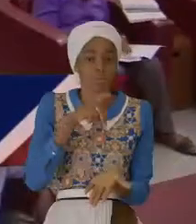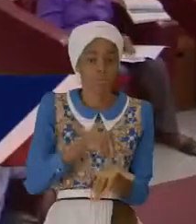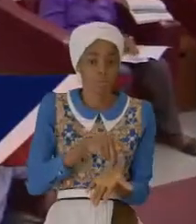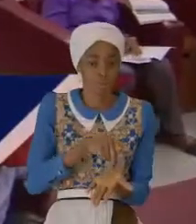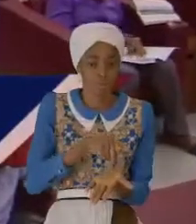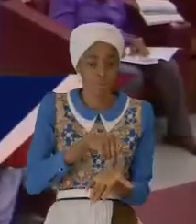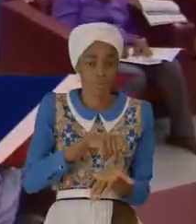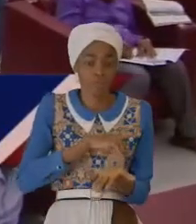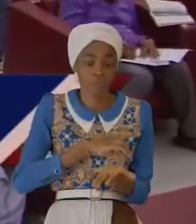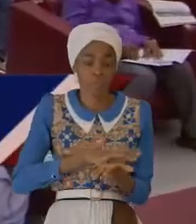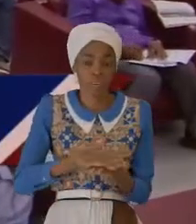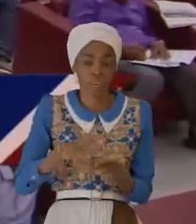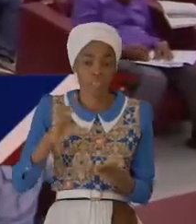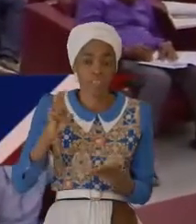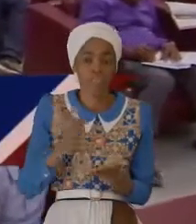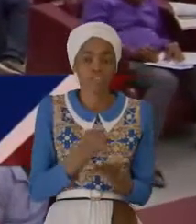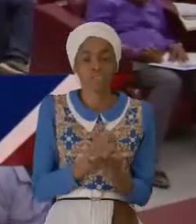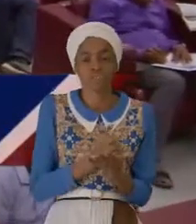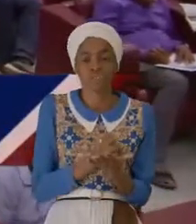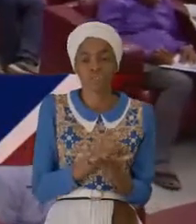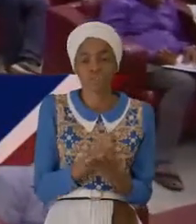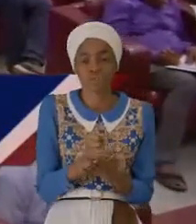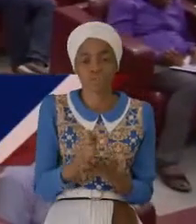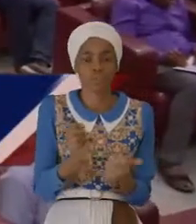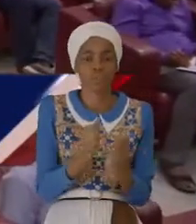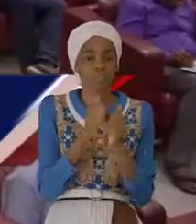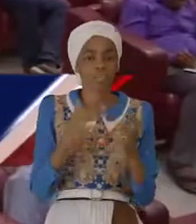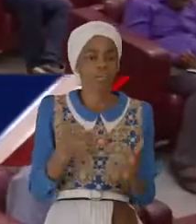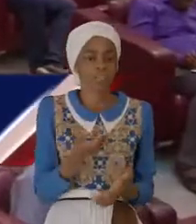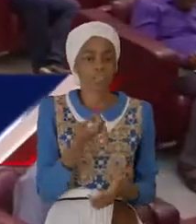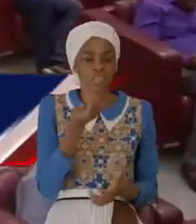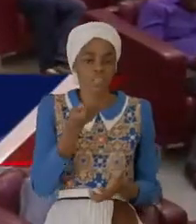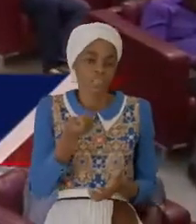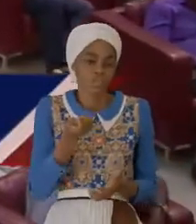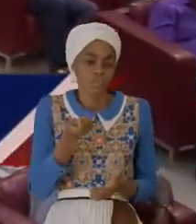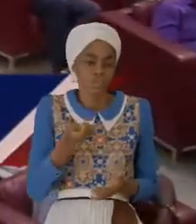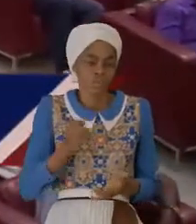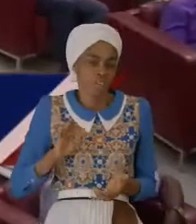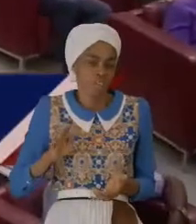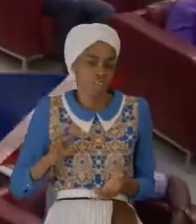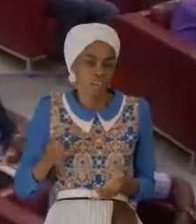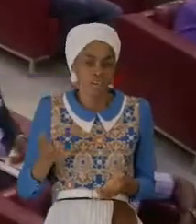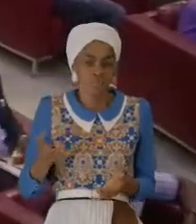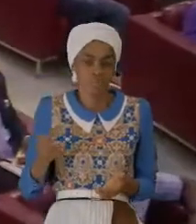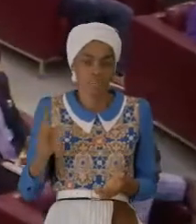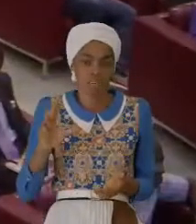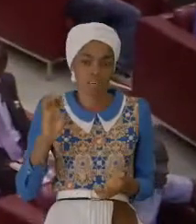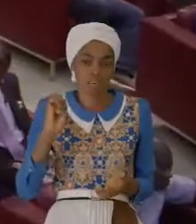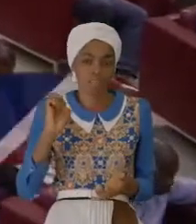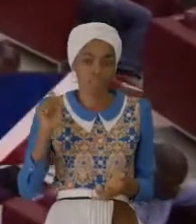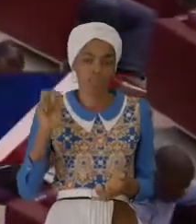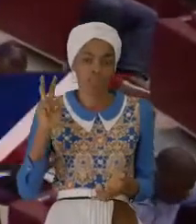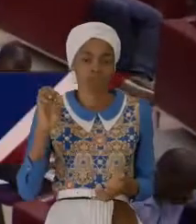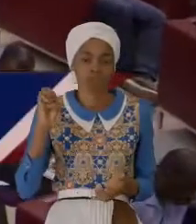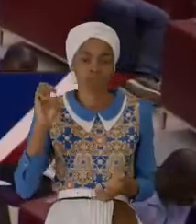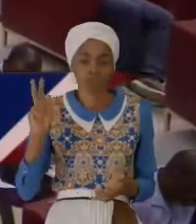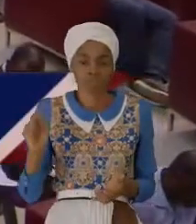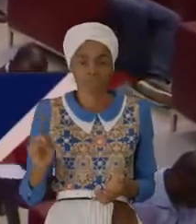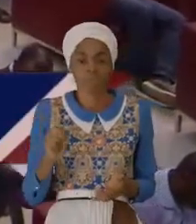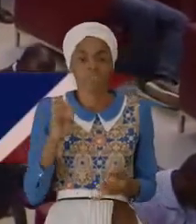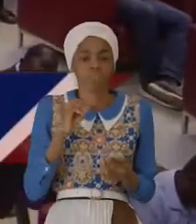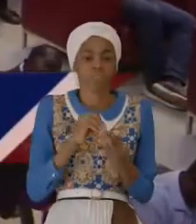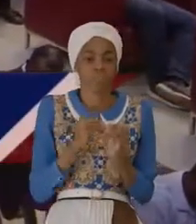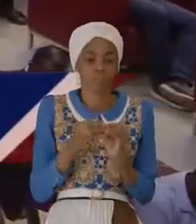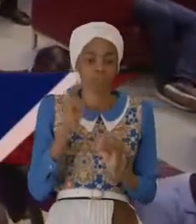without a little leaven number two the bridge perverted